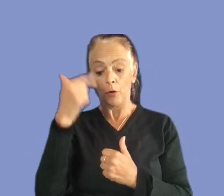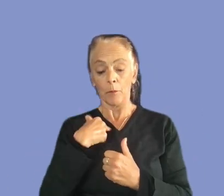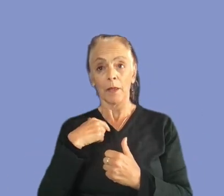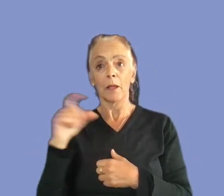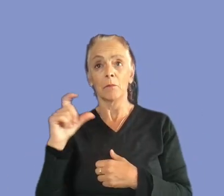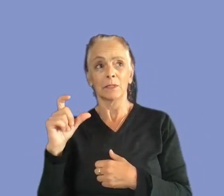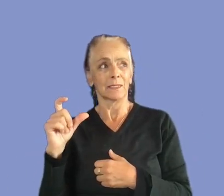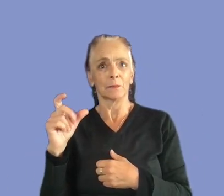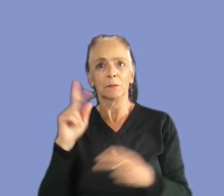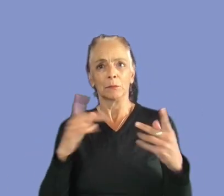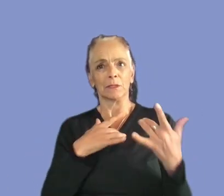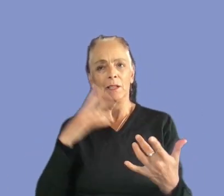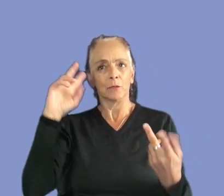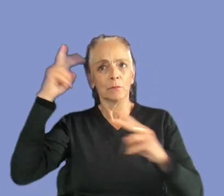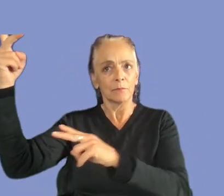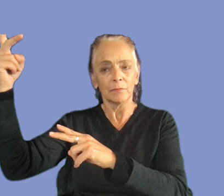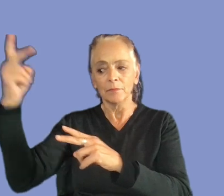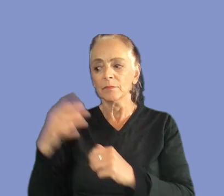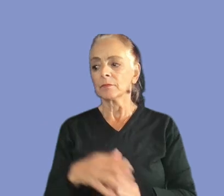just misunderstood, just like the X-Men.